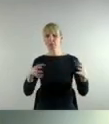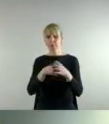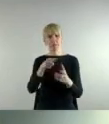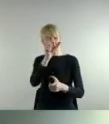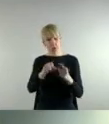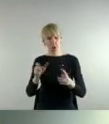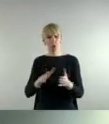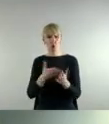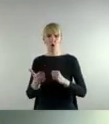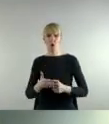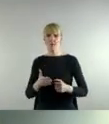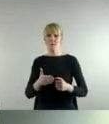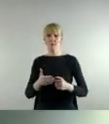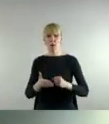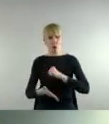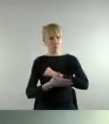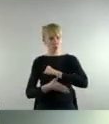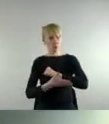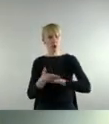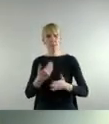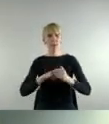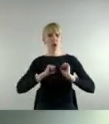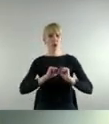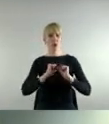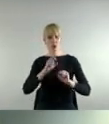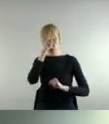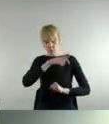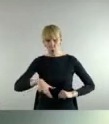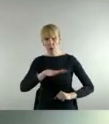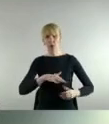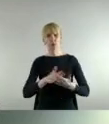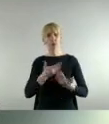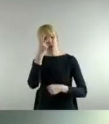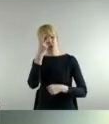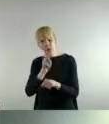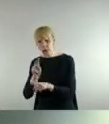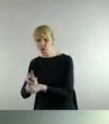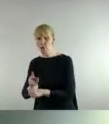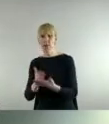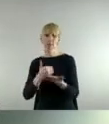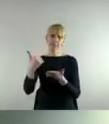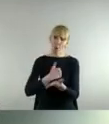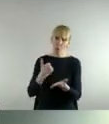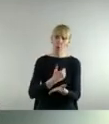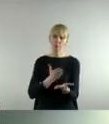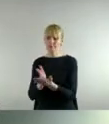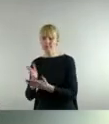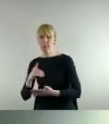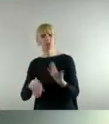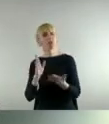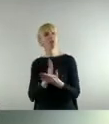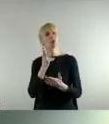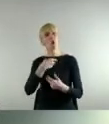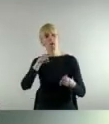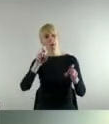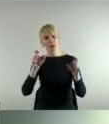obviously trust, relationships, and this mutual aid, not only in crisis, but also in times of peace. And it's shaped